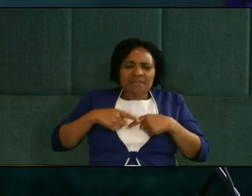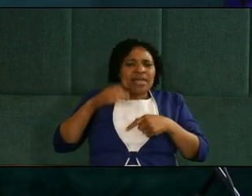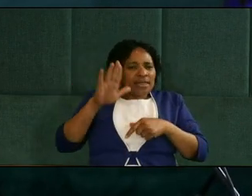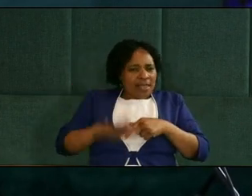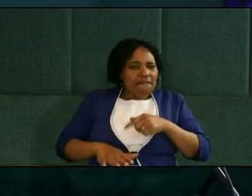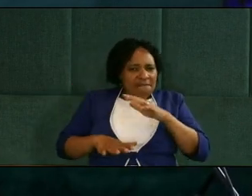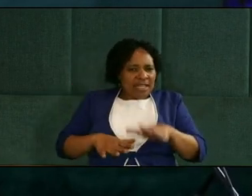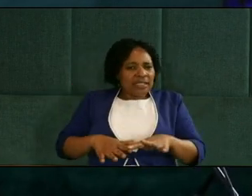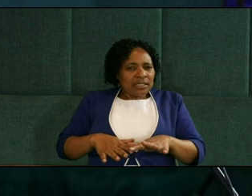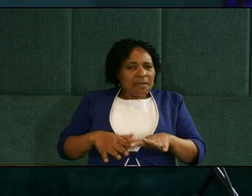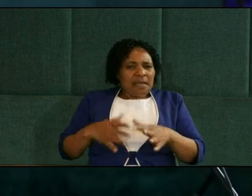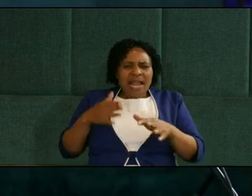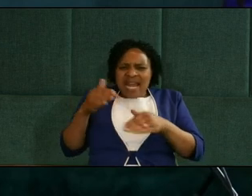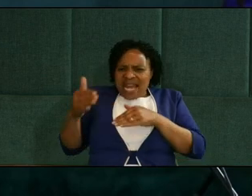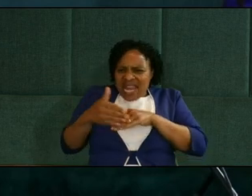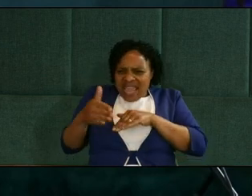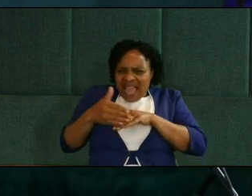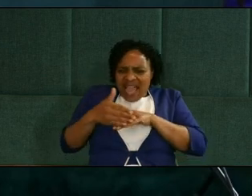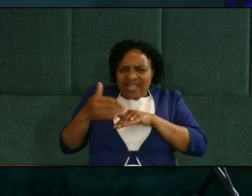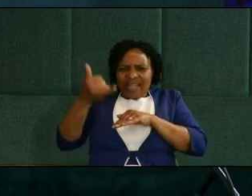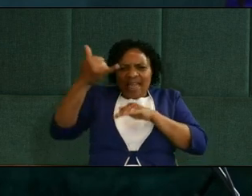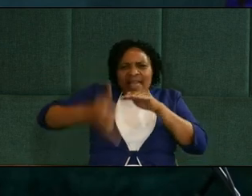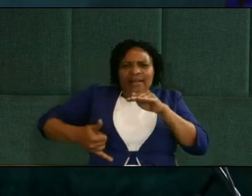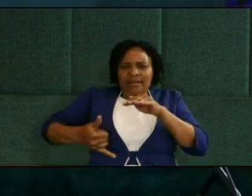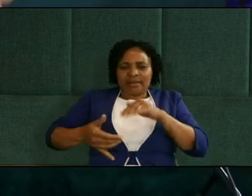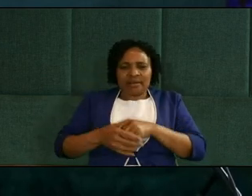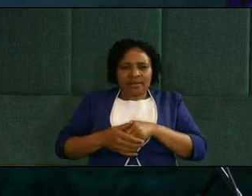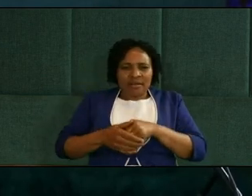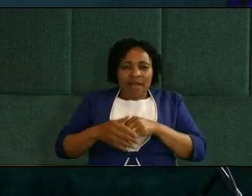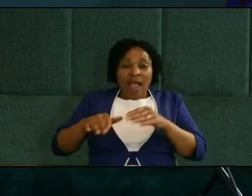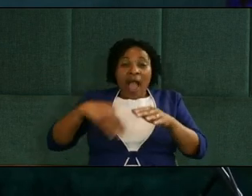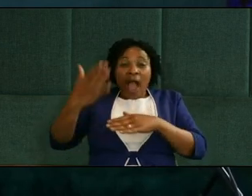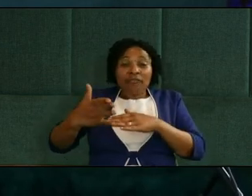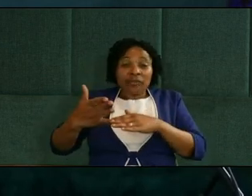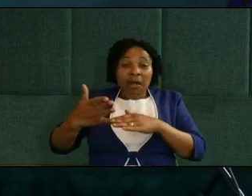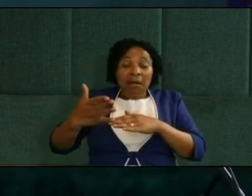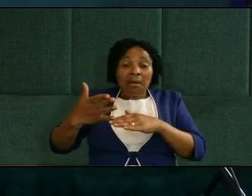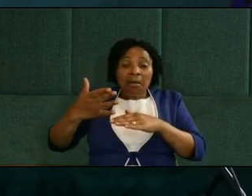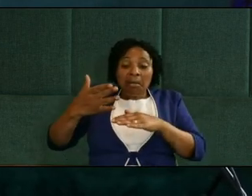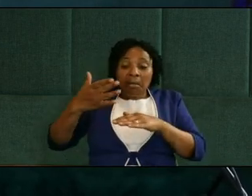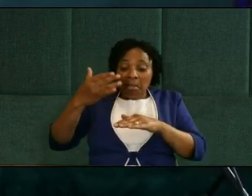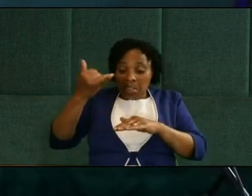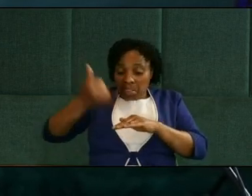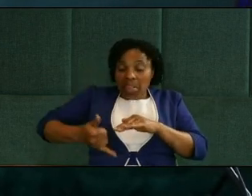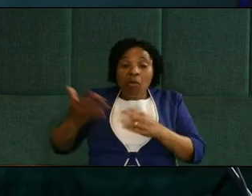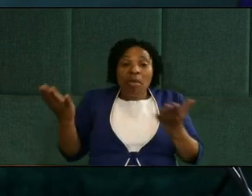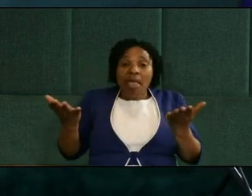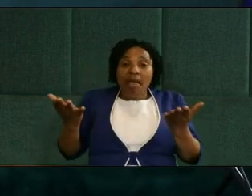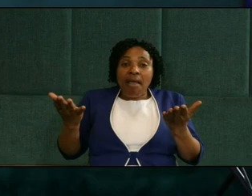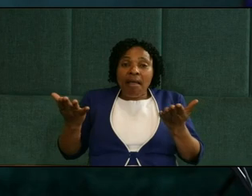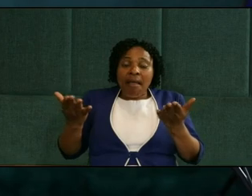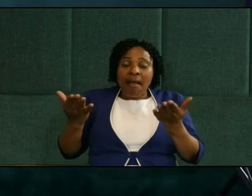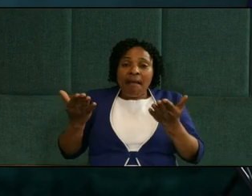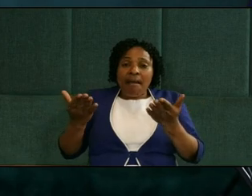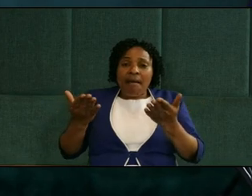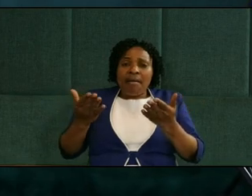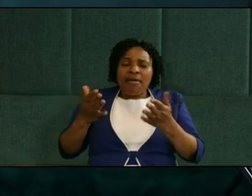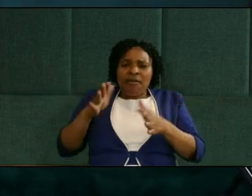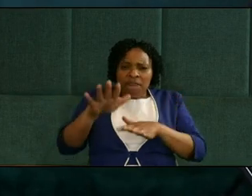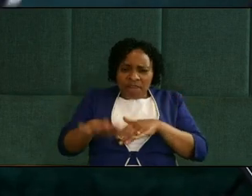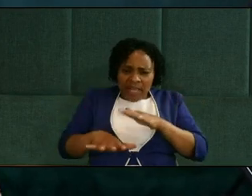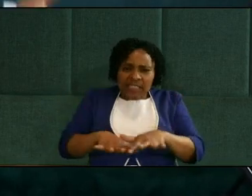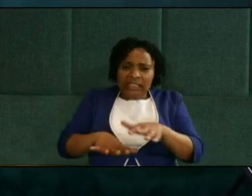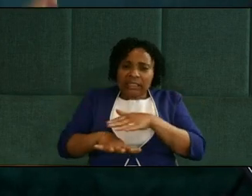feet, in the toes, it means that after the toes, there's no more time left. The image ends there. Is the church